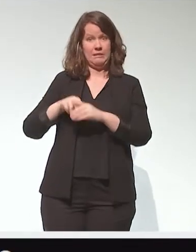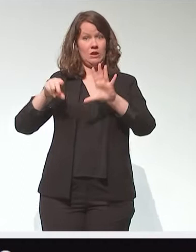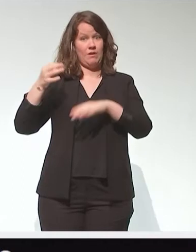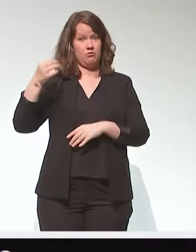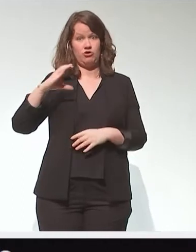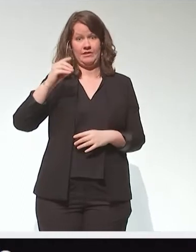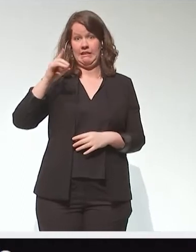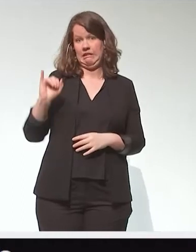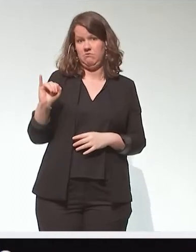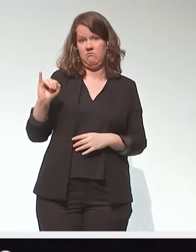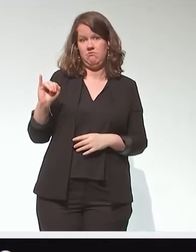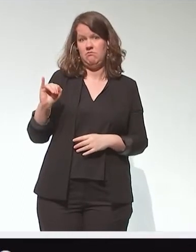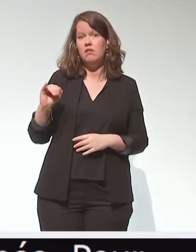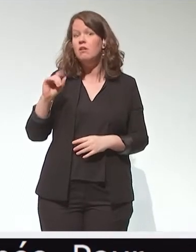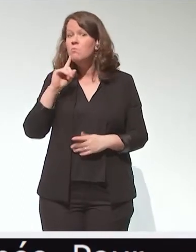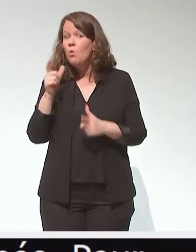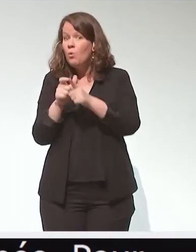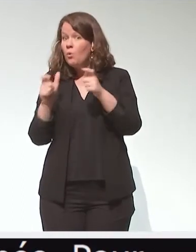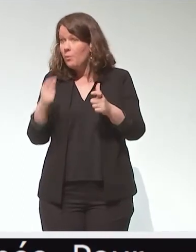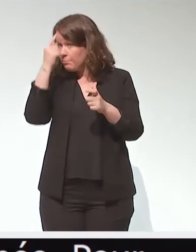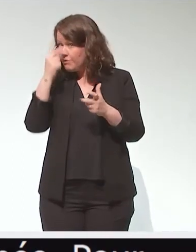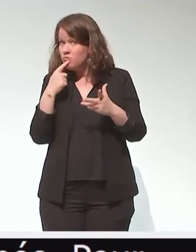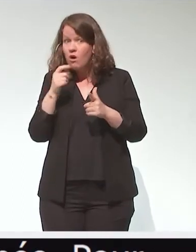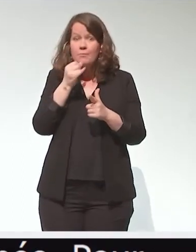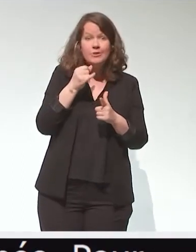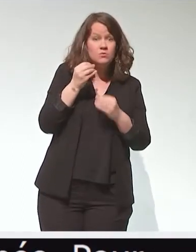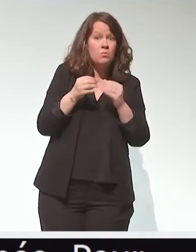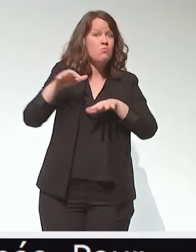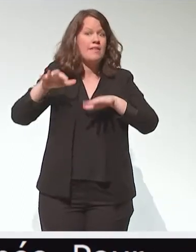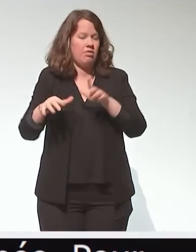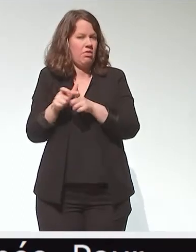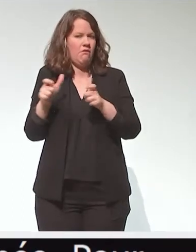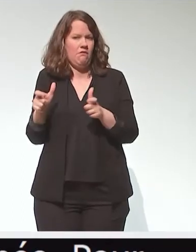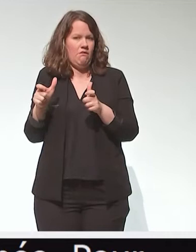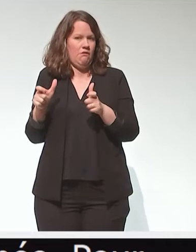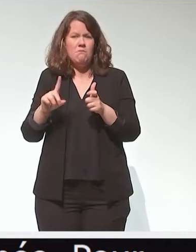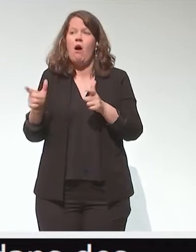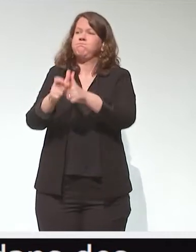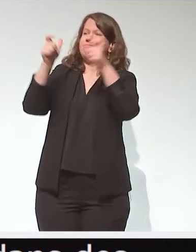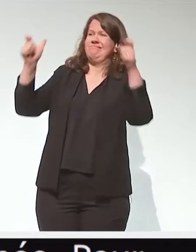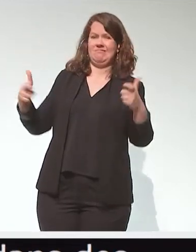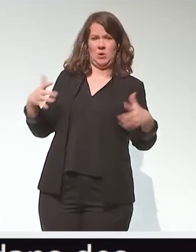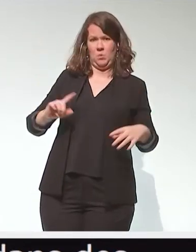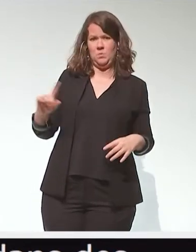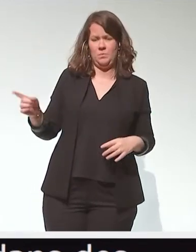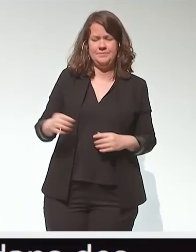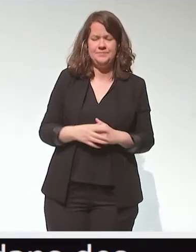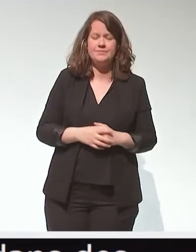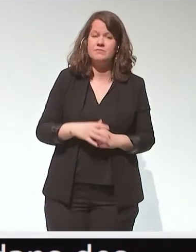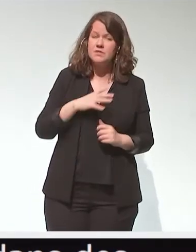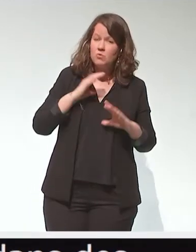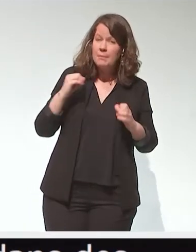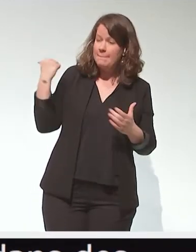30,000 contracts, including 80% open-ended contracts in SMEs. So this wasn't just greenwashing